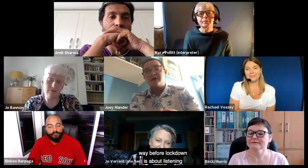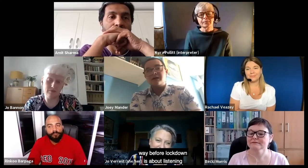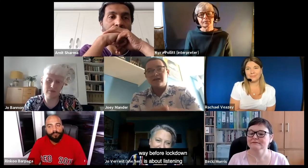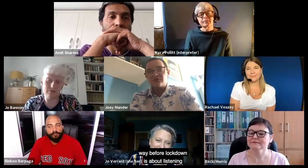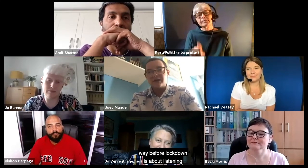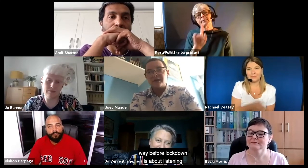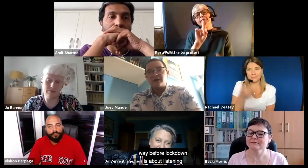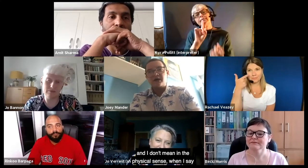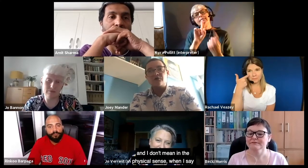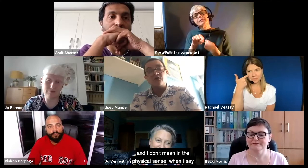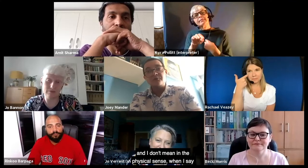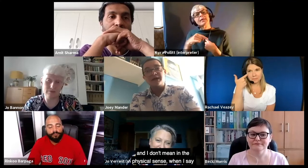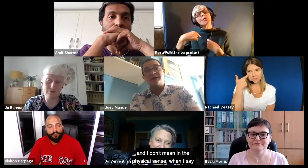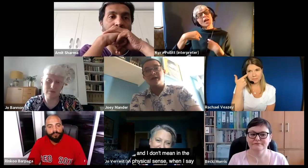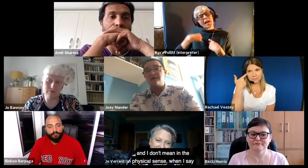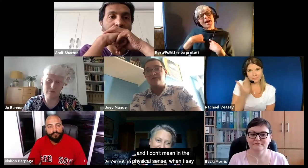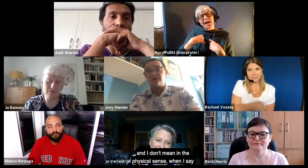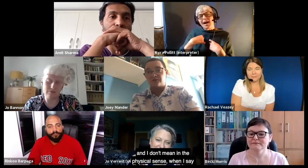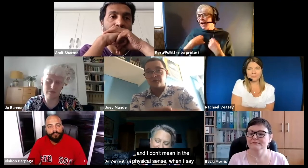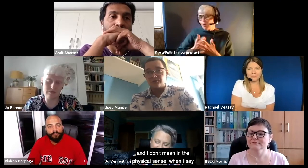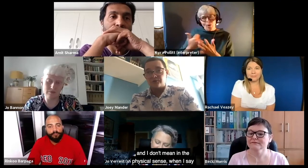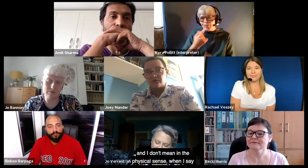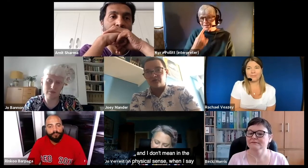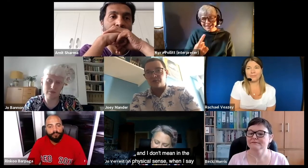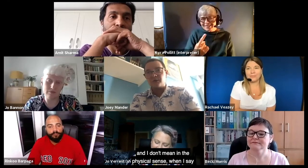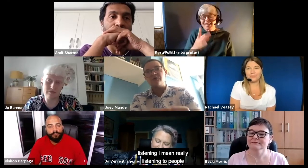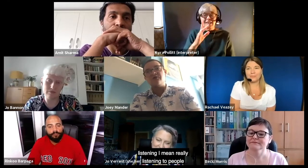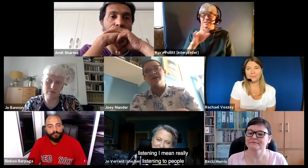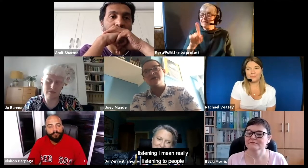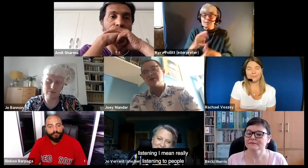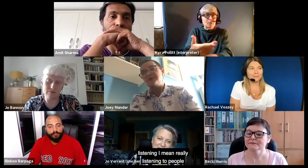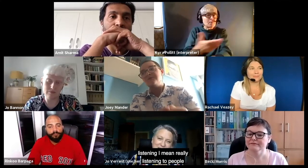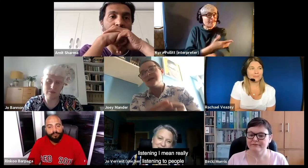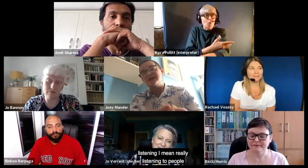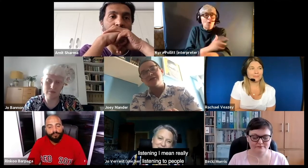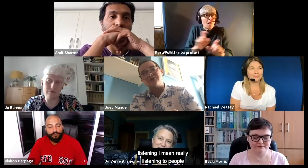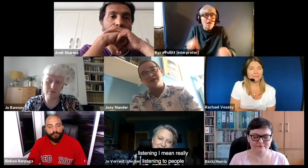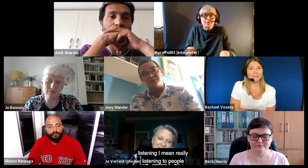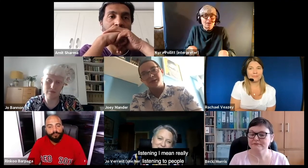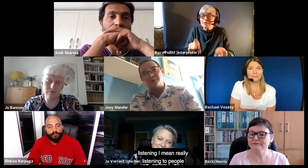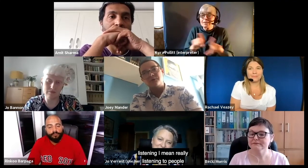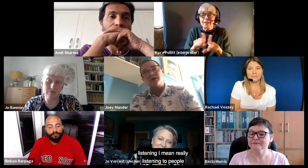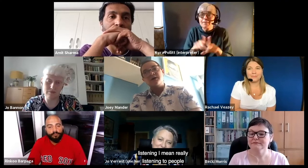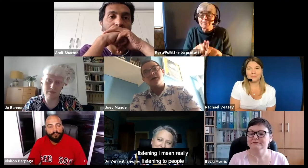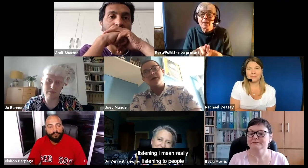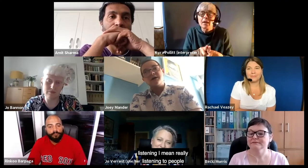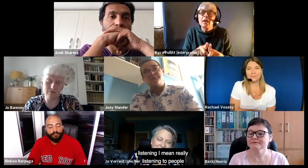about listening. And I don't mean in the physical sense. When I say listening, I mean really listening to